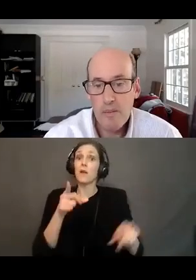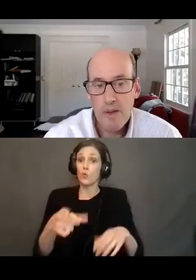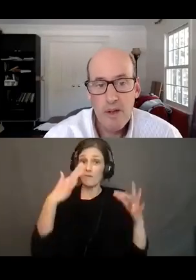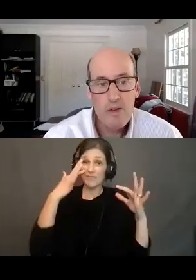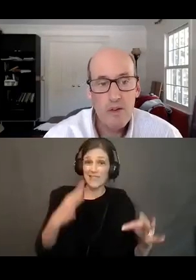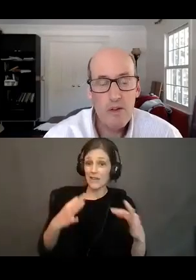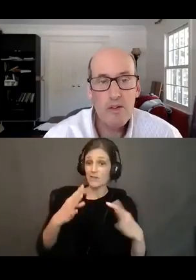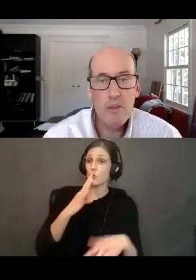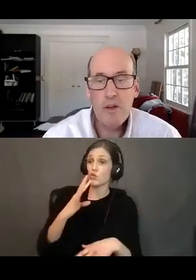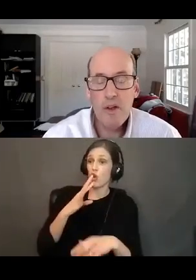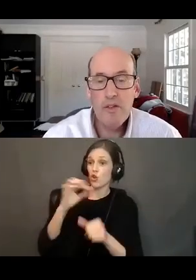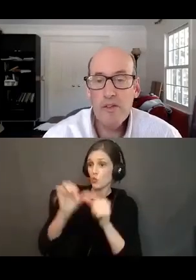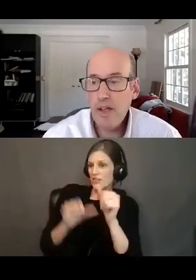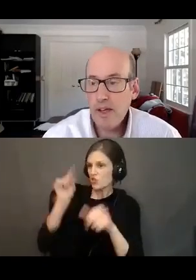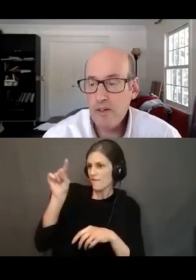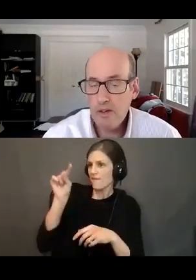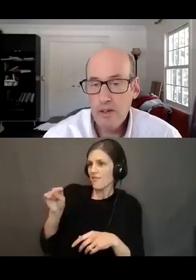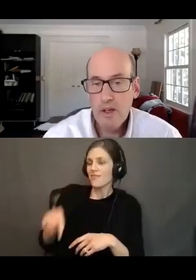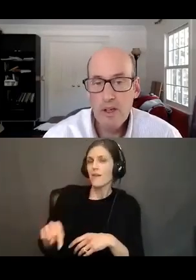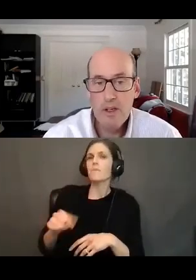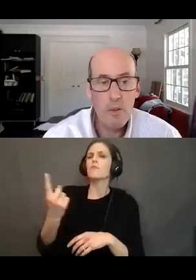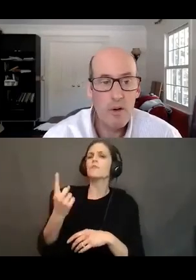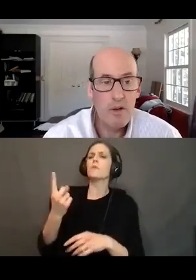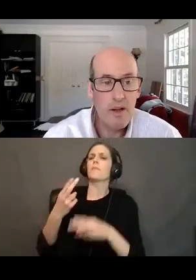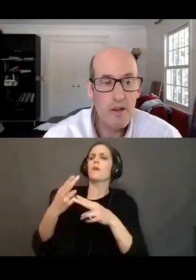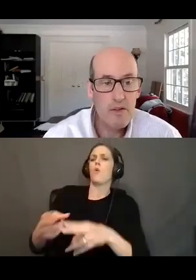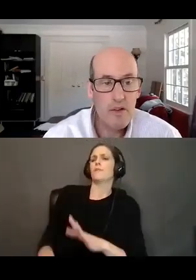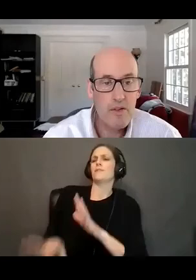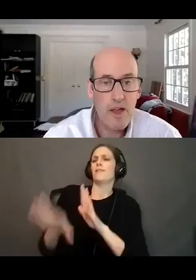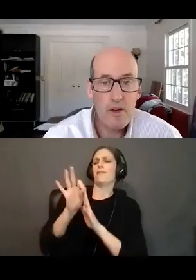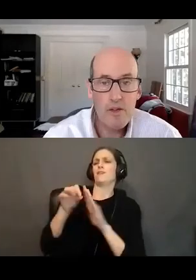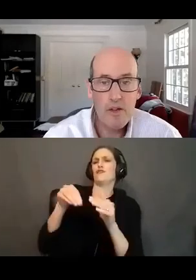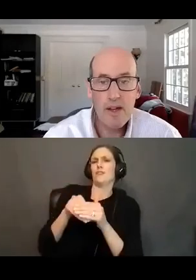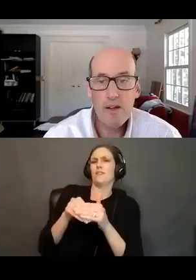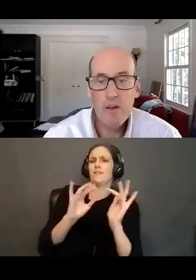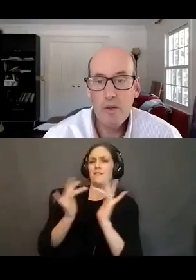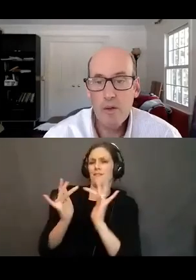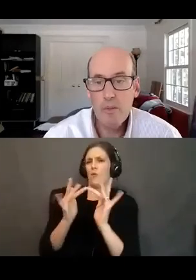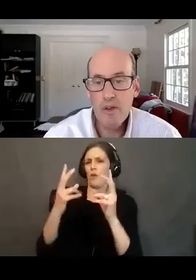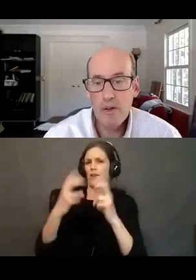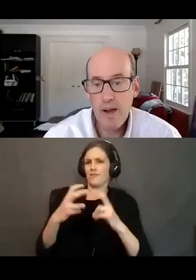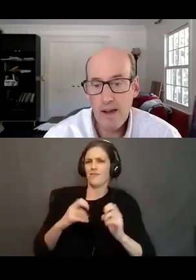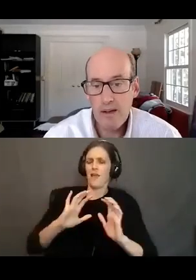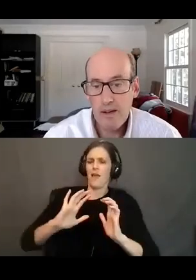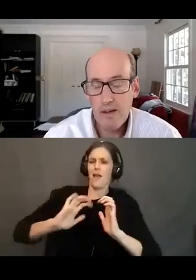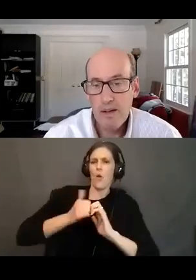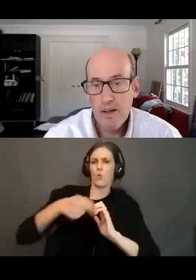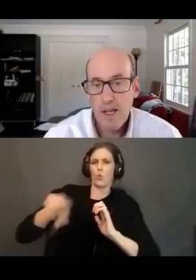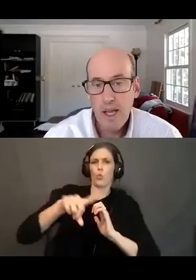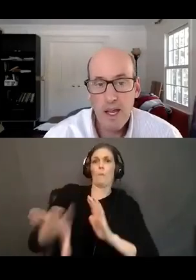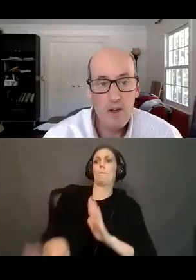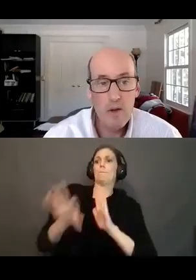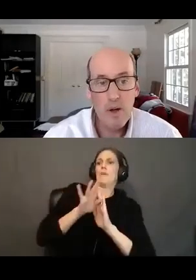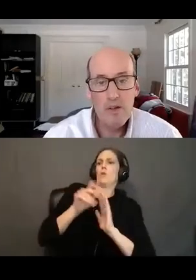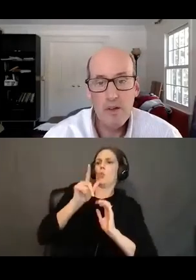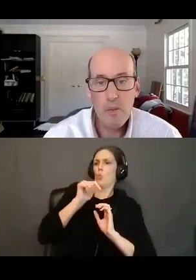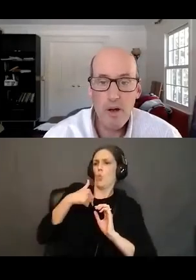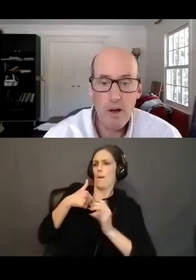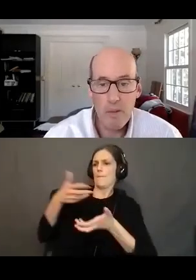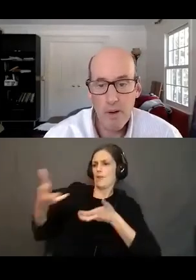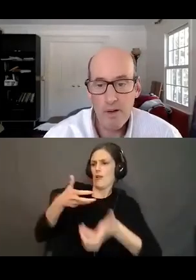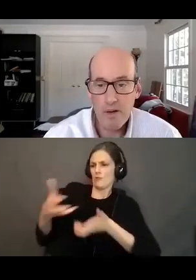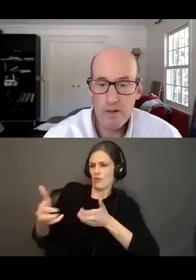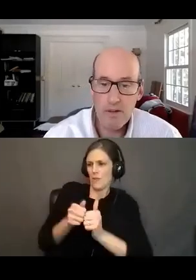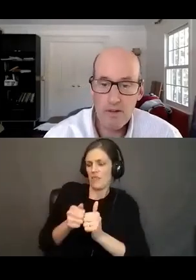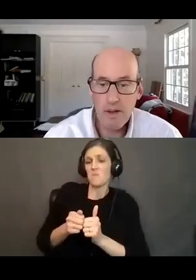of them. So there's something called selection in network analysis, and it's how you select with whom to interact. And you might say, well,